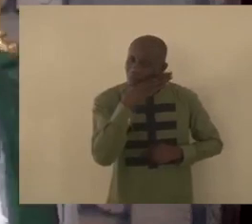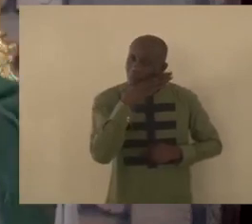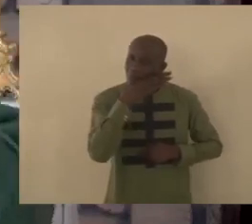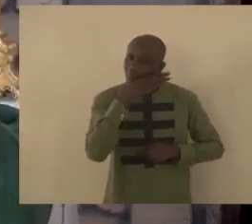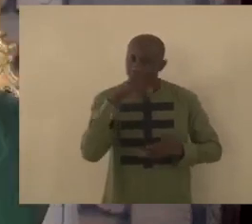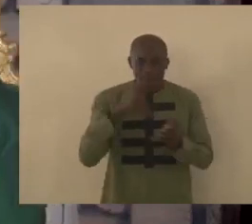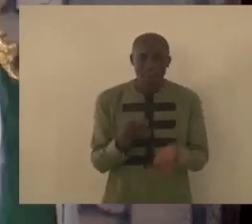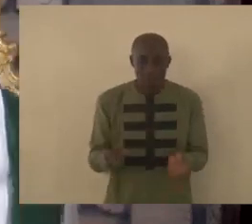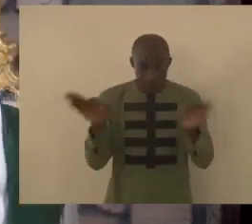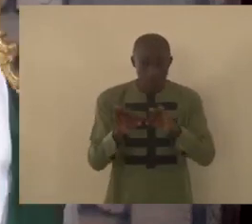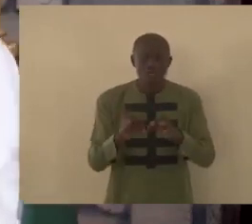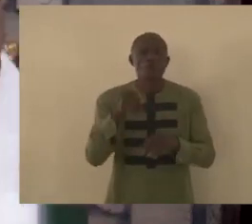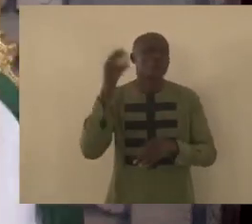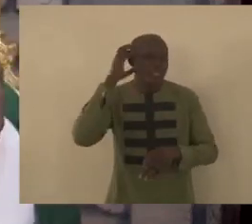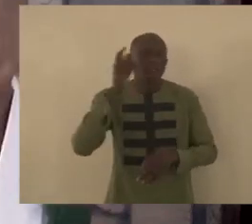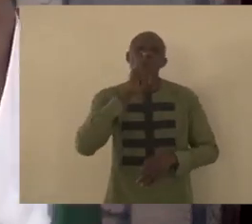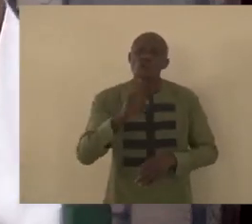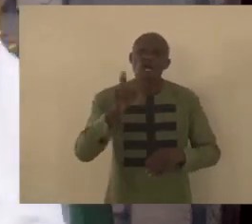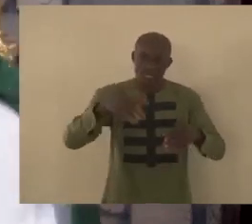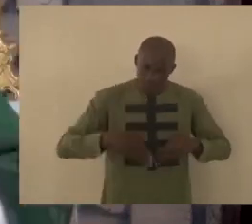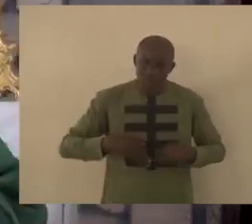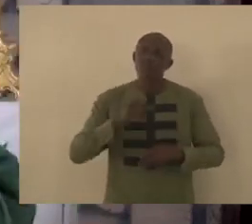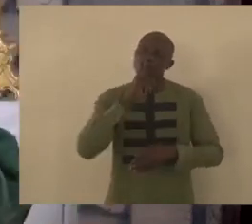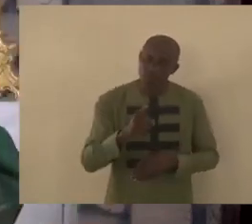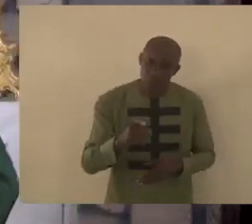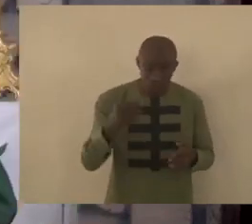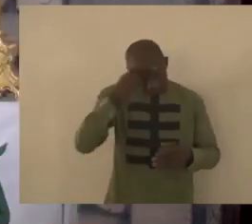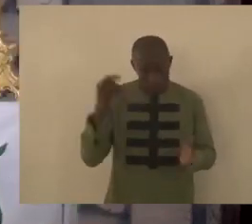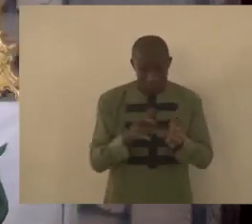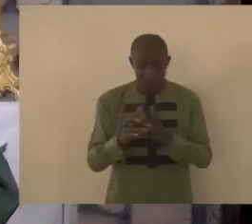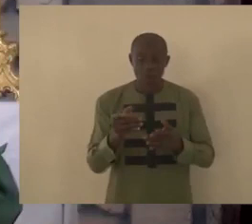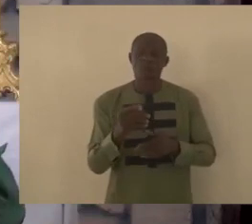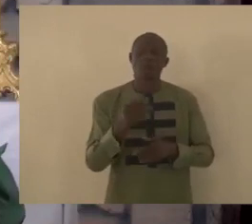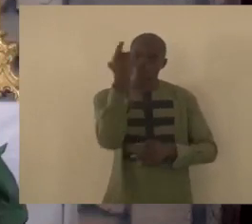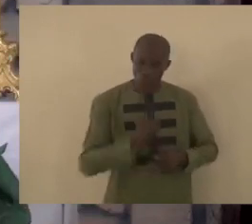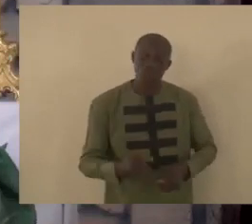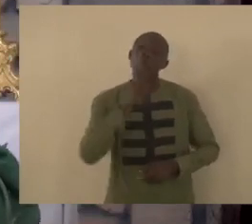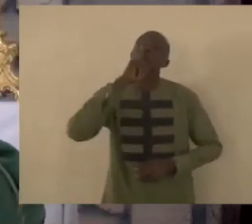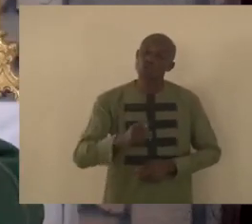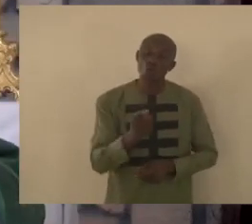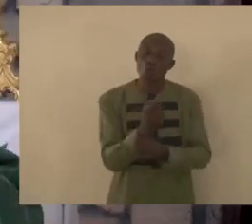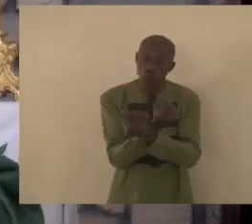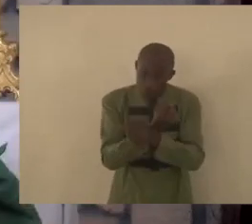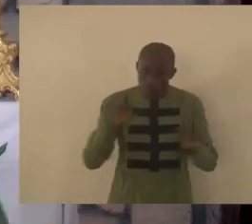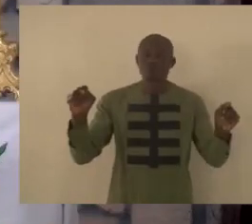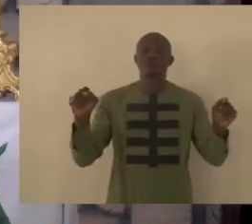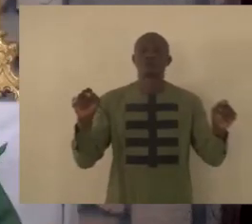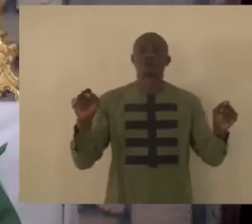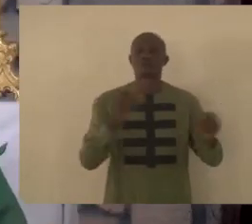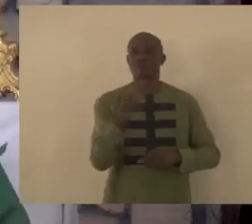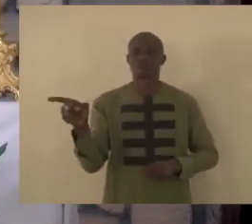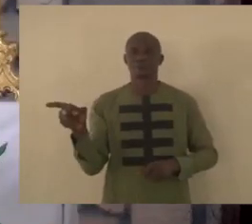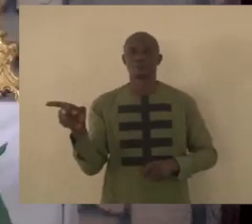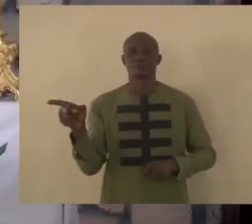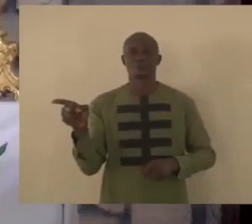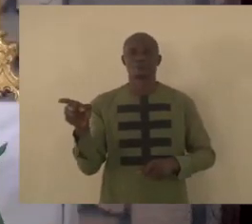For you to be saved, it is important that you hear the truth and you accept the truth, because Jesus says, only the truth will do what? Will set you free. And himself,